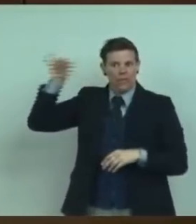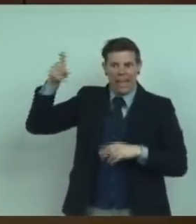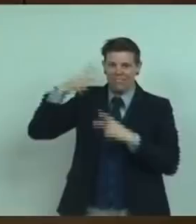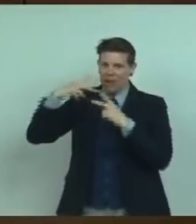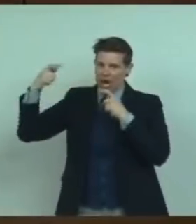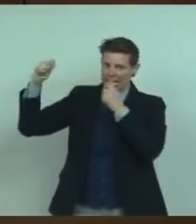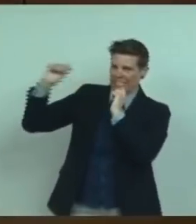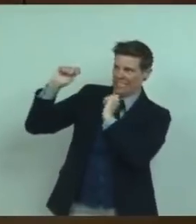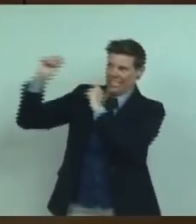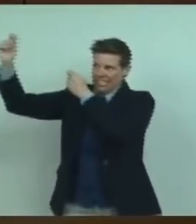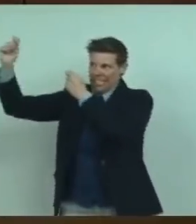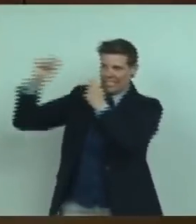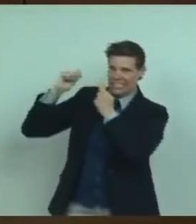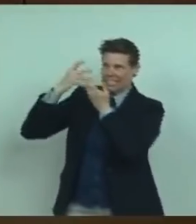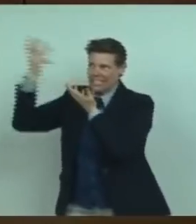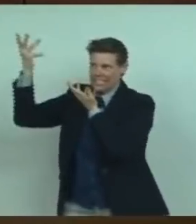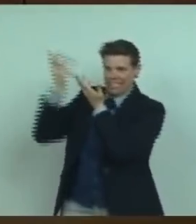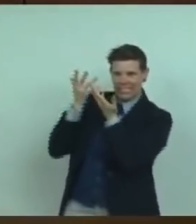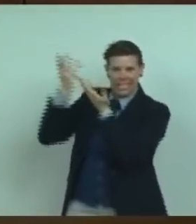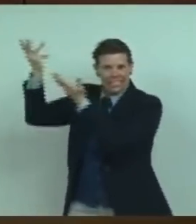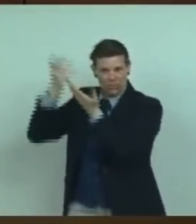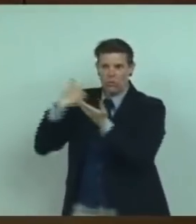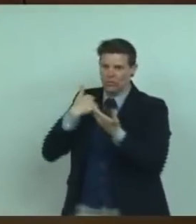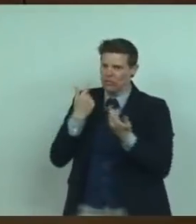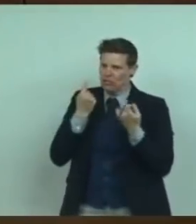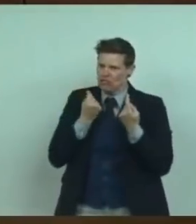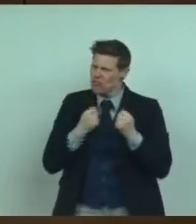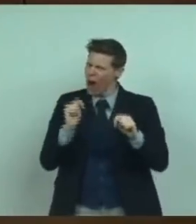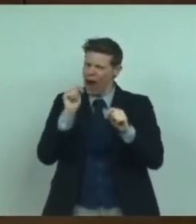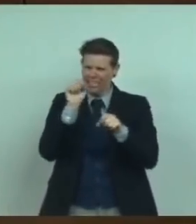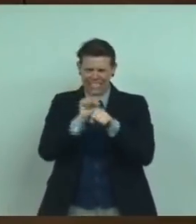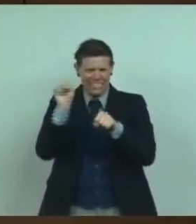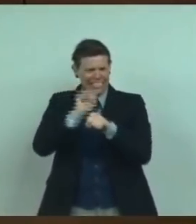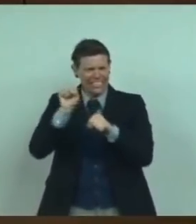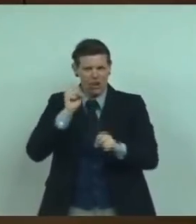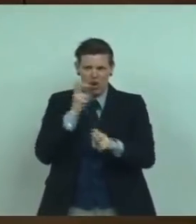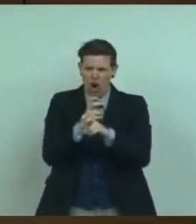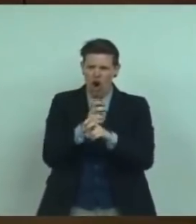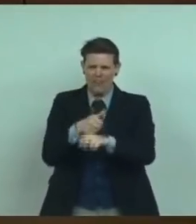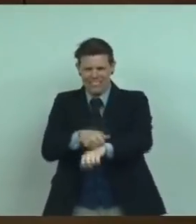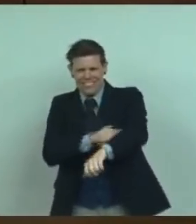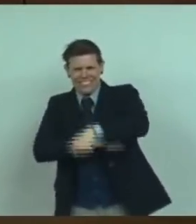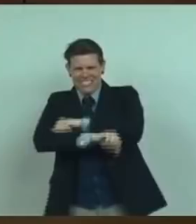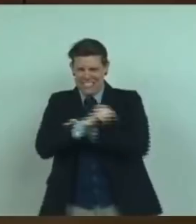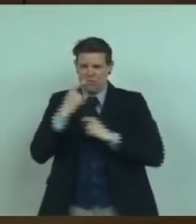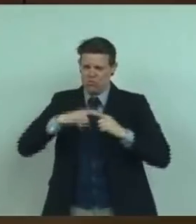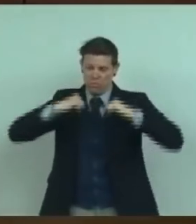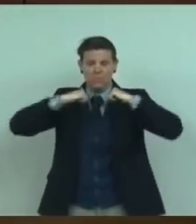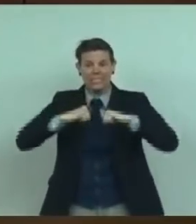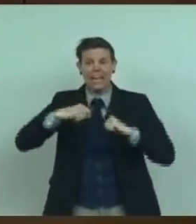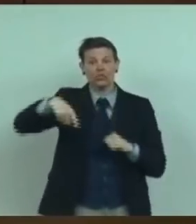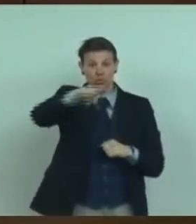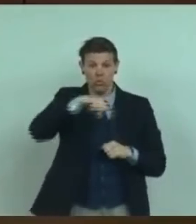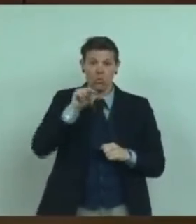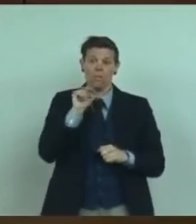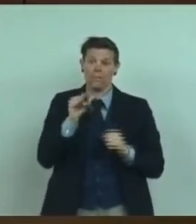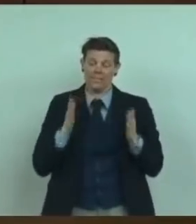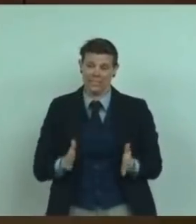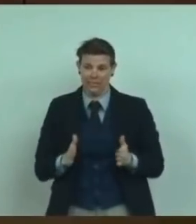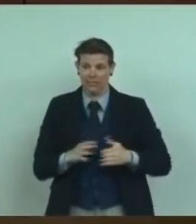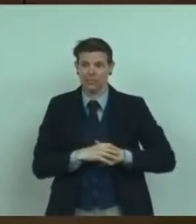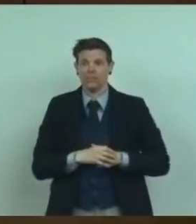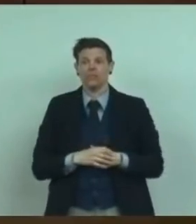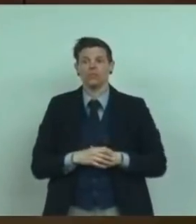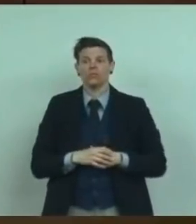protects New Mexicans to the highest degree from this day until we're able to together to move